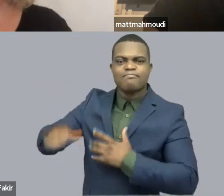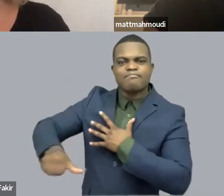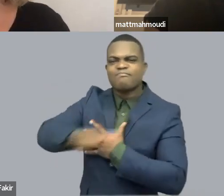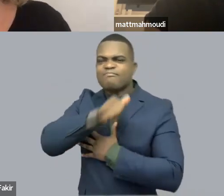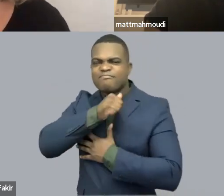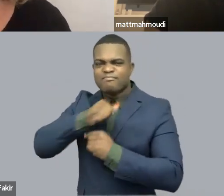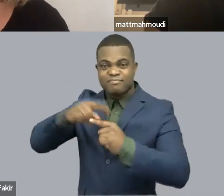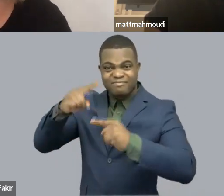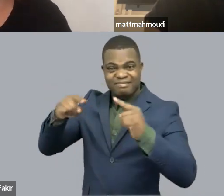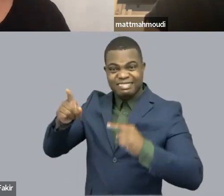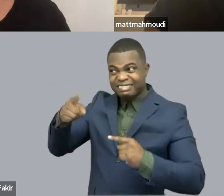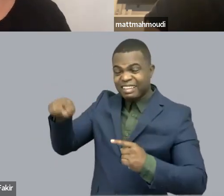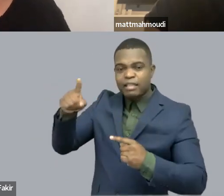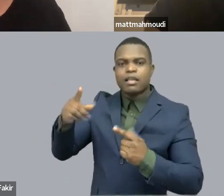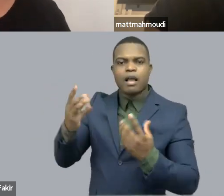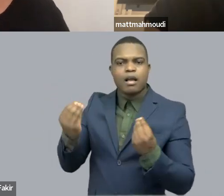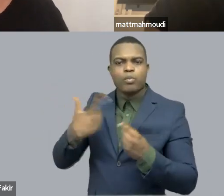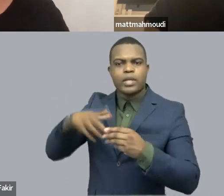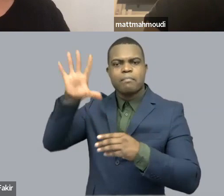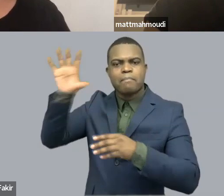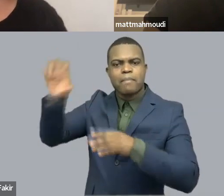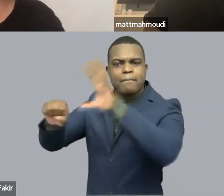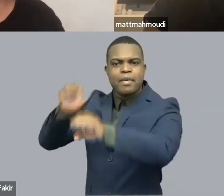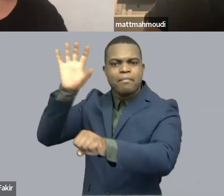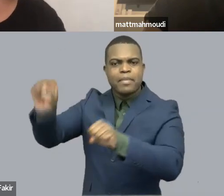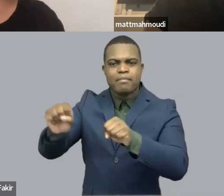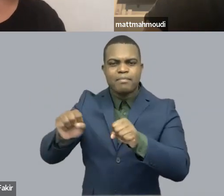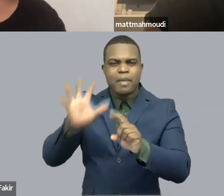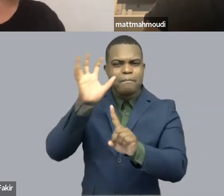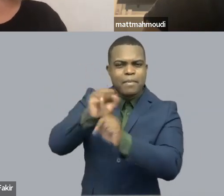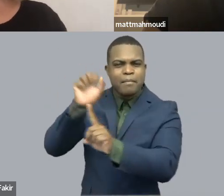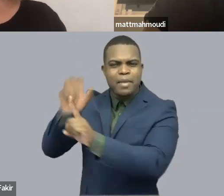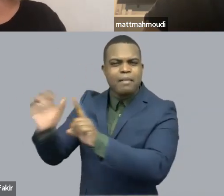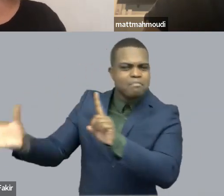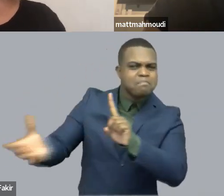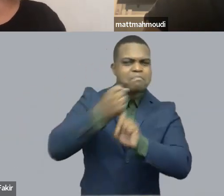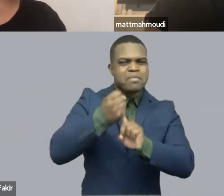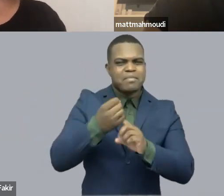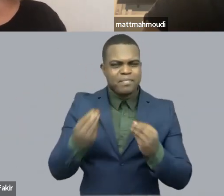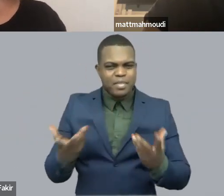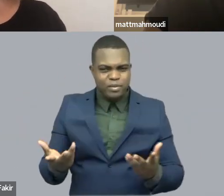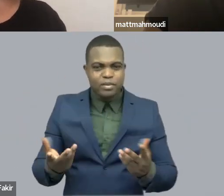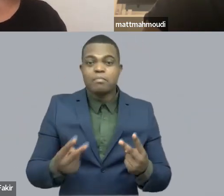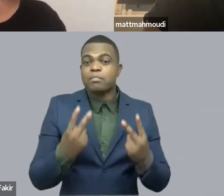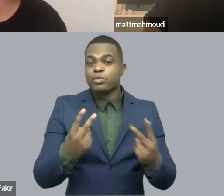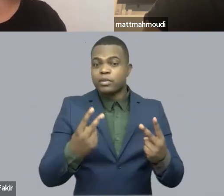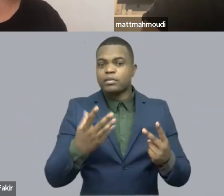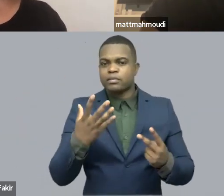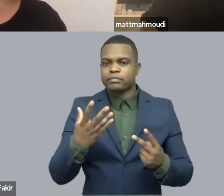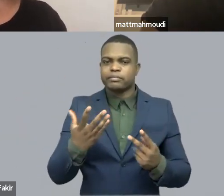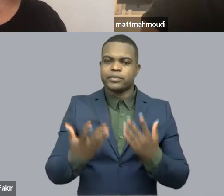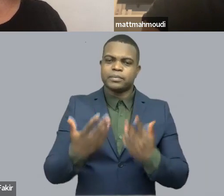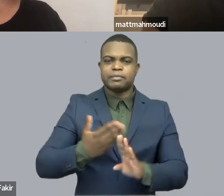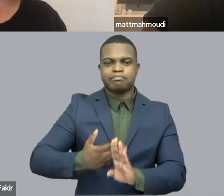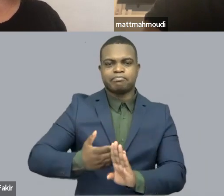is that facial recognition leads to lowering crime rates. But actually, it's an experiment, and it's a leap of faith that has been